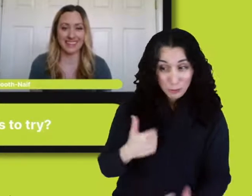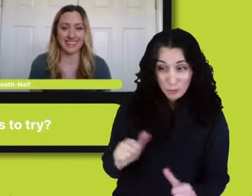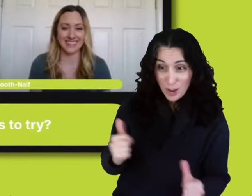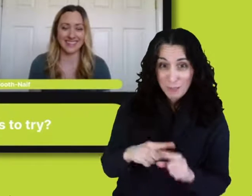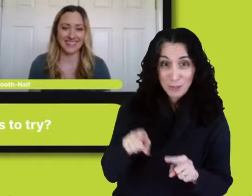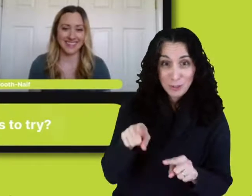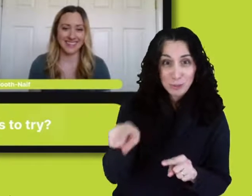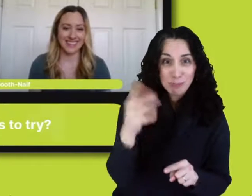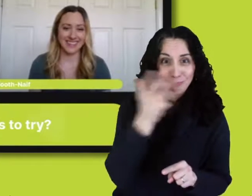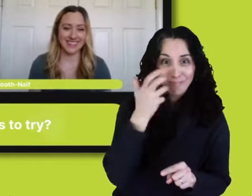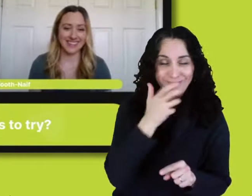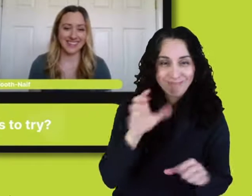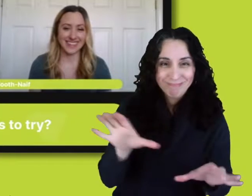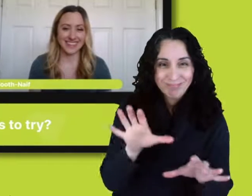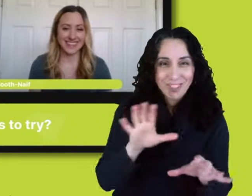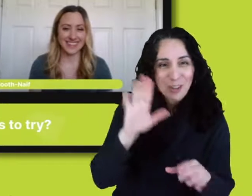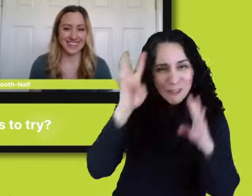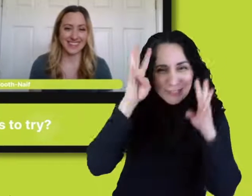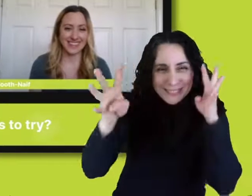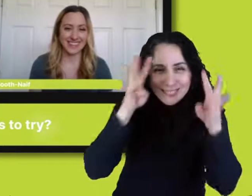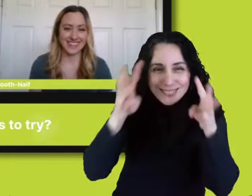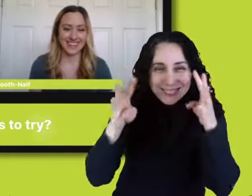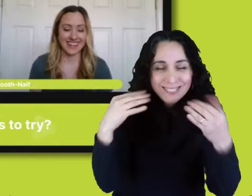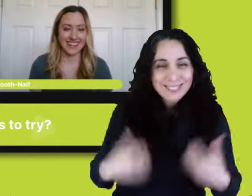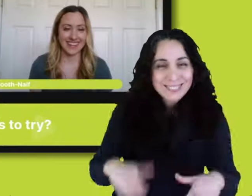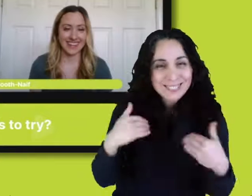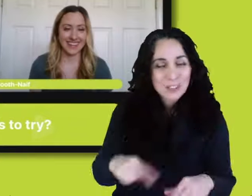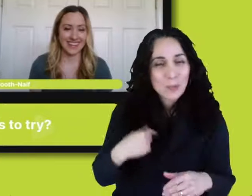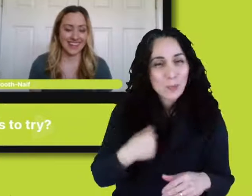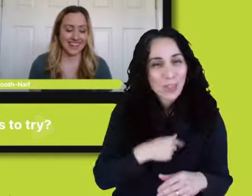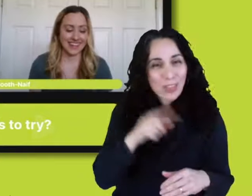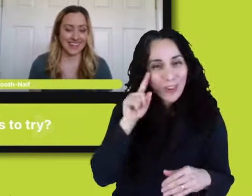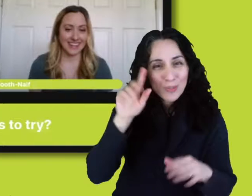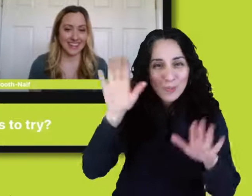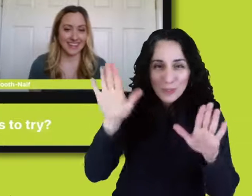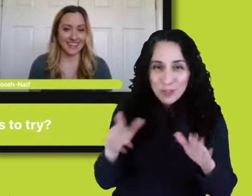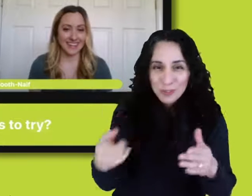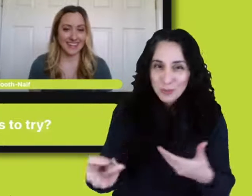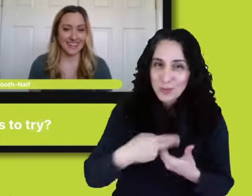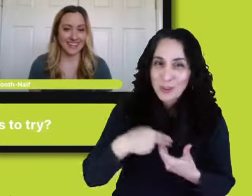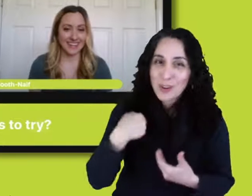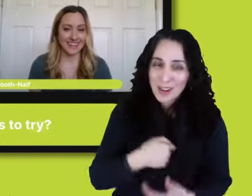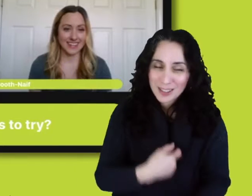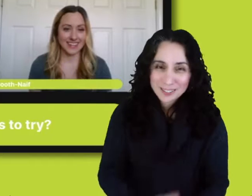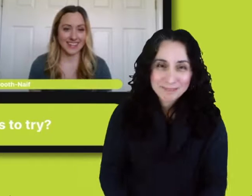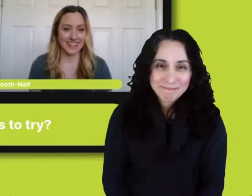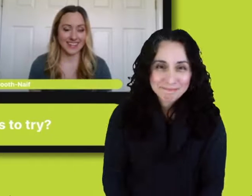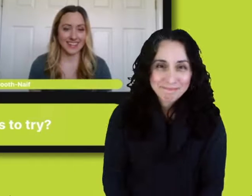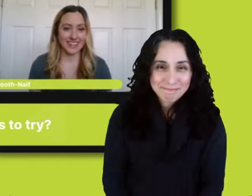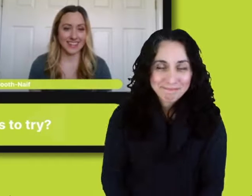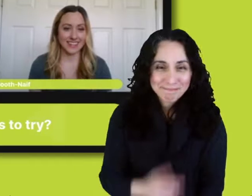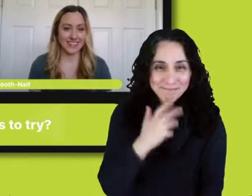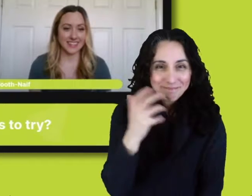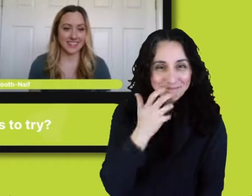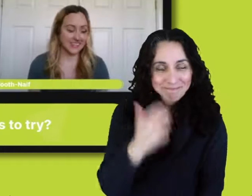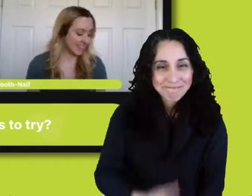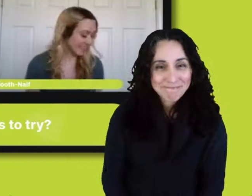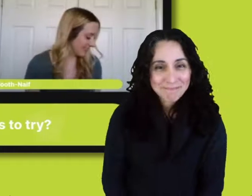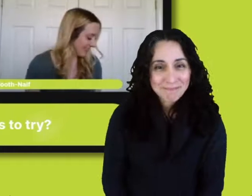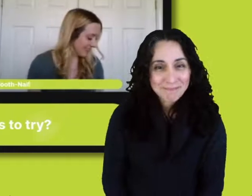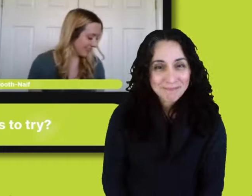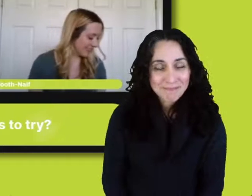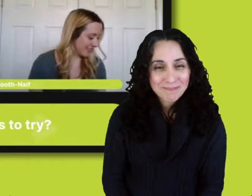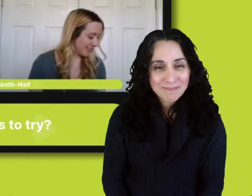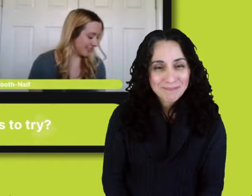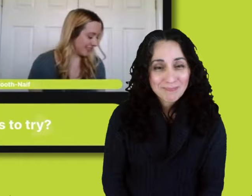Like, I see all of the ways that you get creative, and that's why we thought it was great to have you here, because I think it's awesome. And I can also